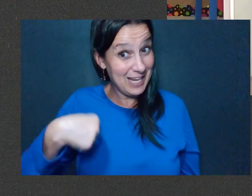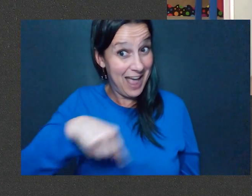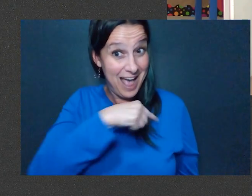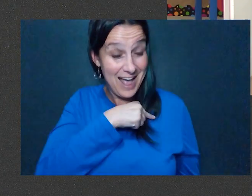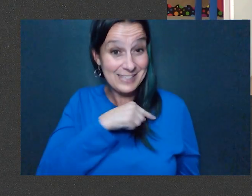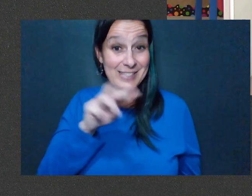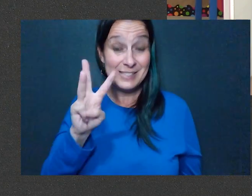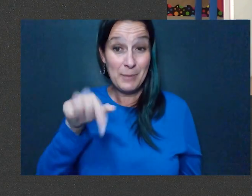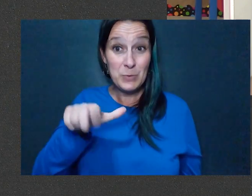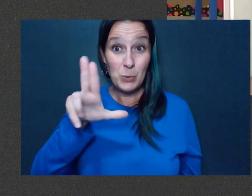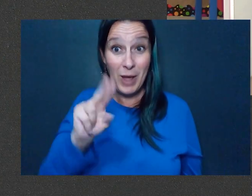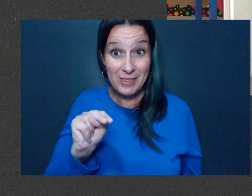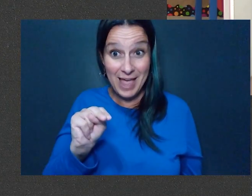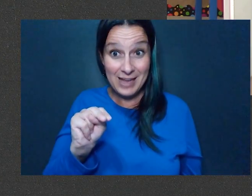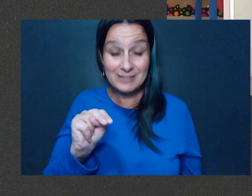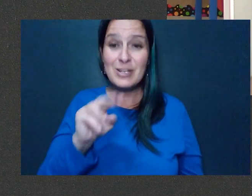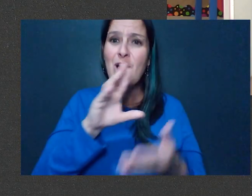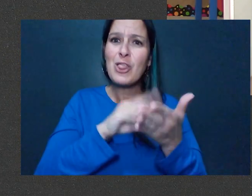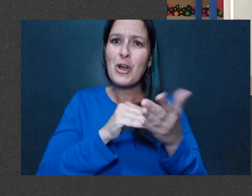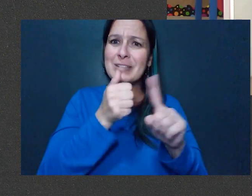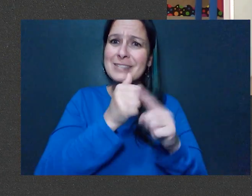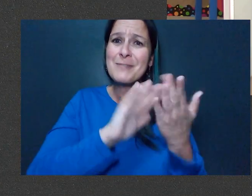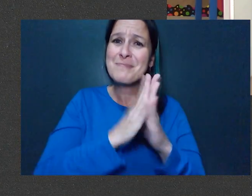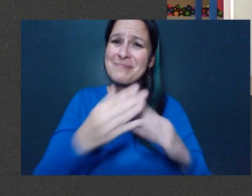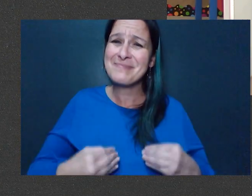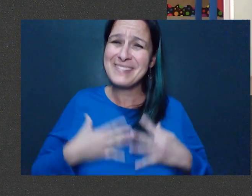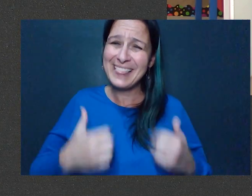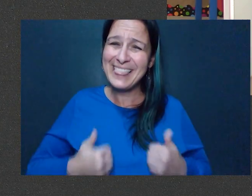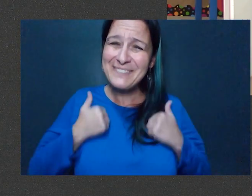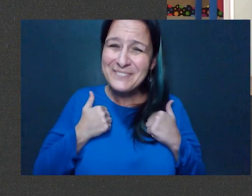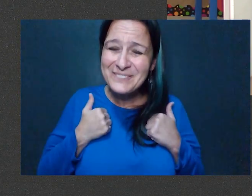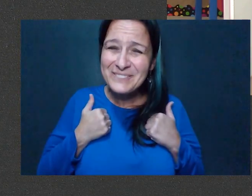on WQLN, where learning is brought to life.